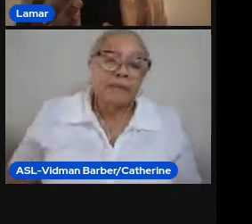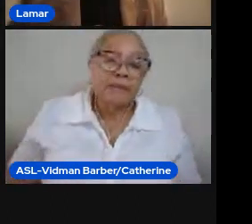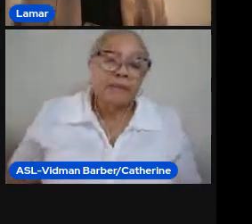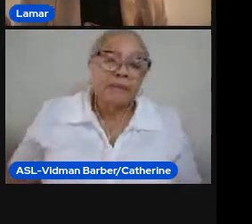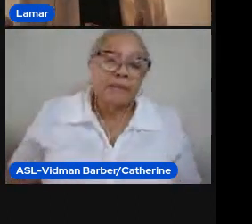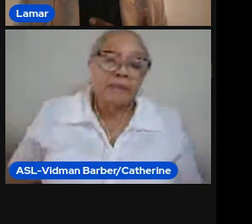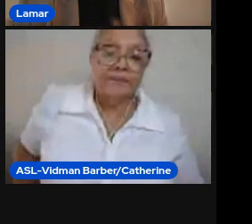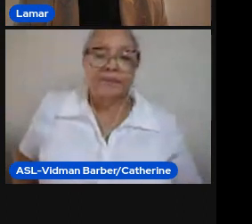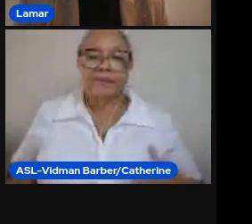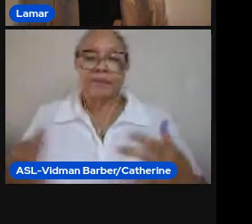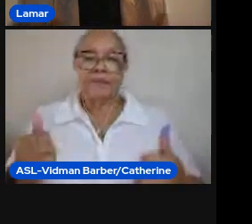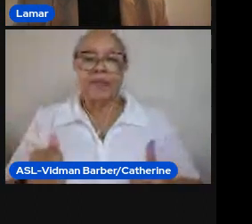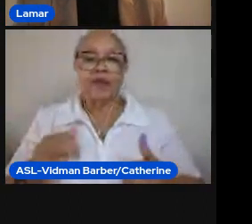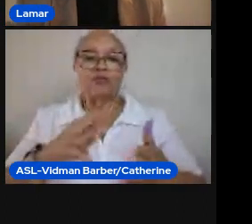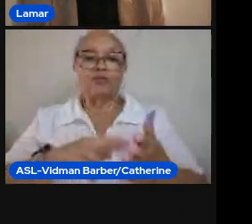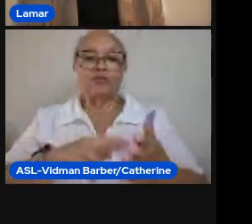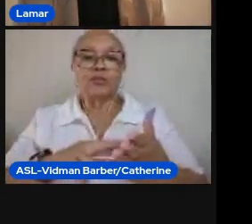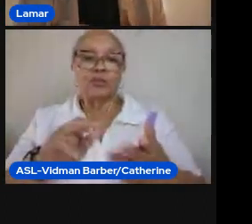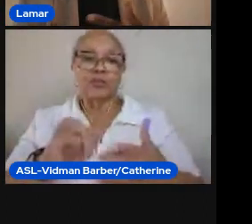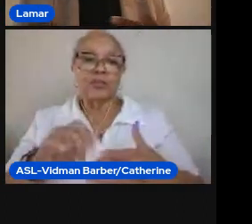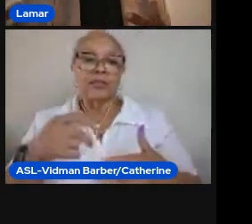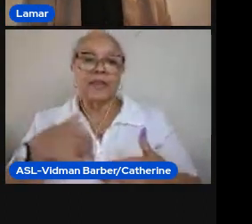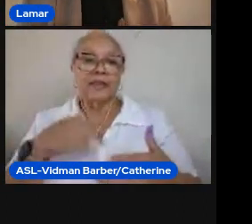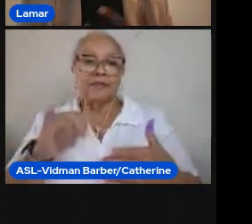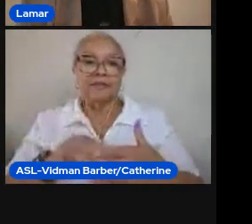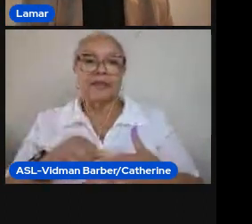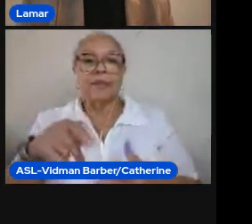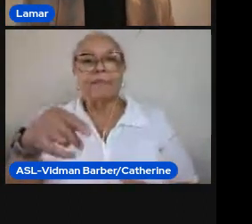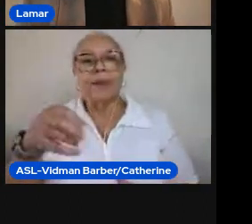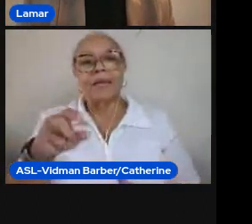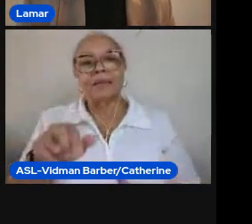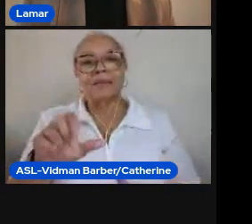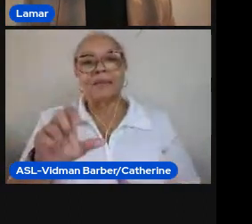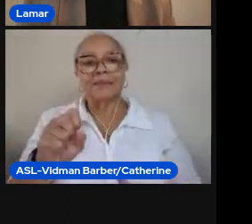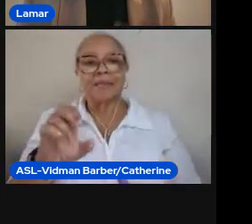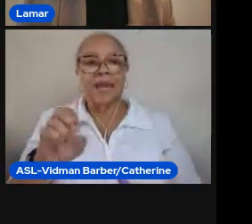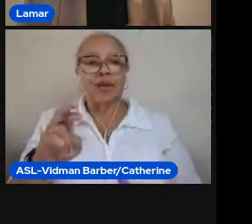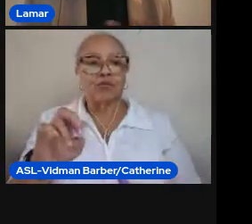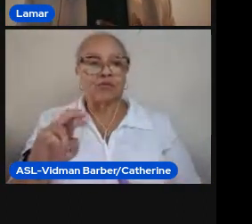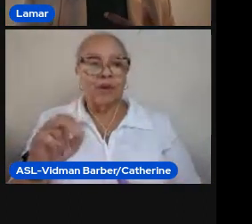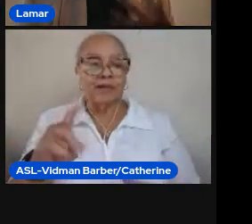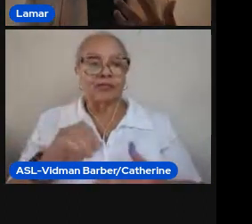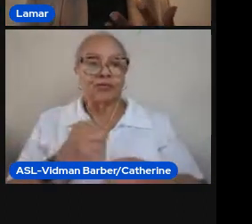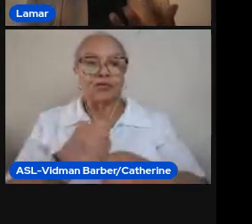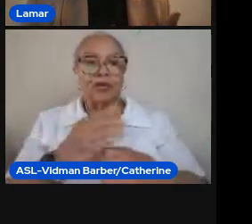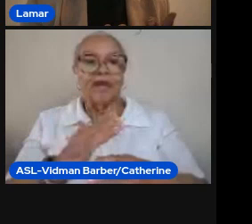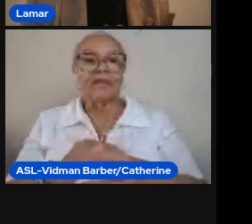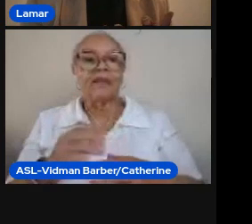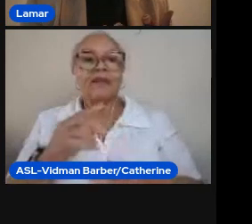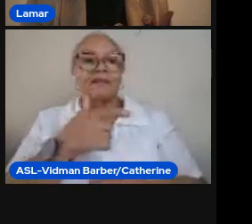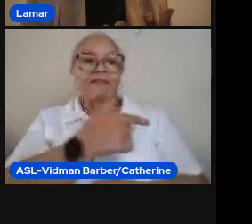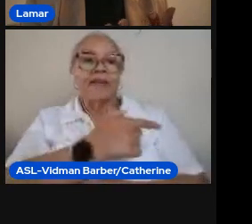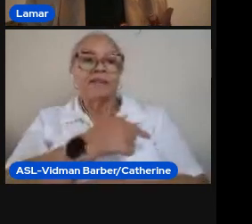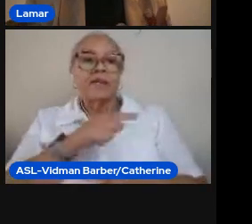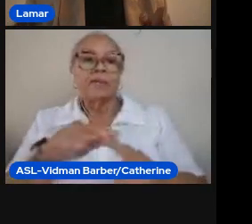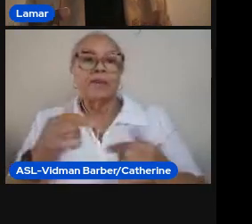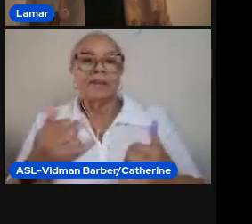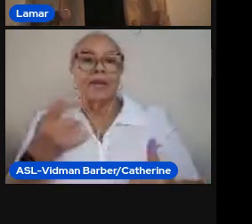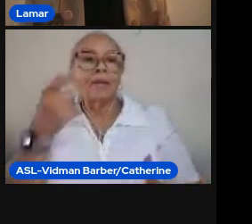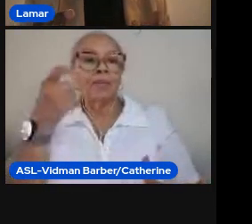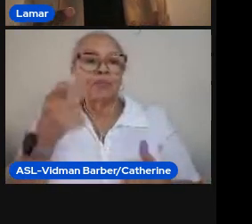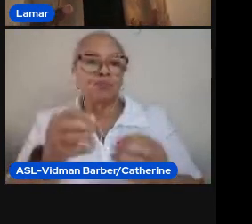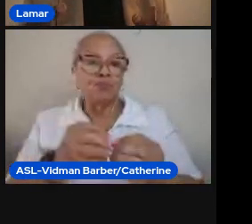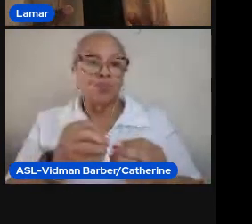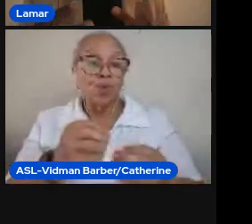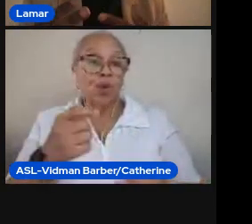researchers use a capsular polysaccharide to create these vaccines. But now more research is being